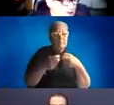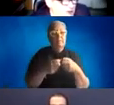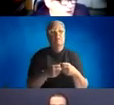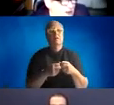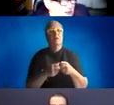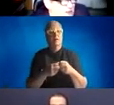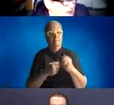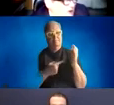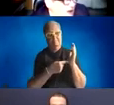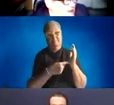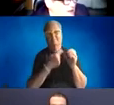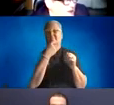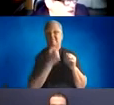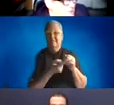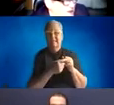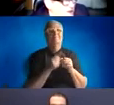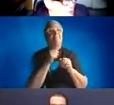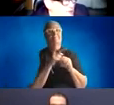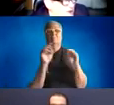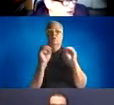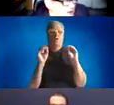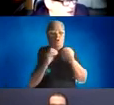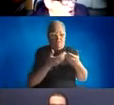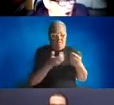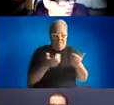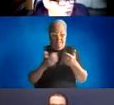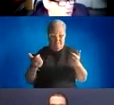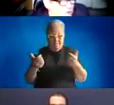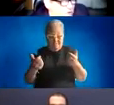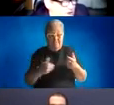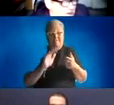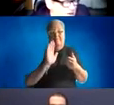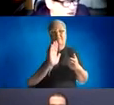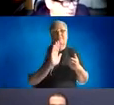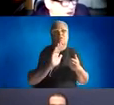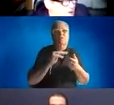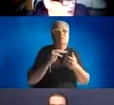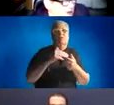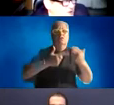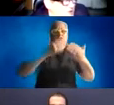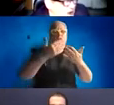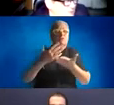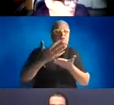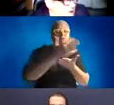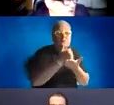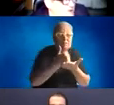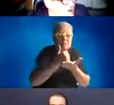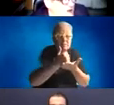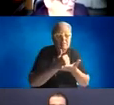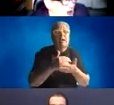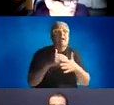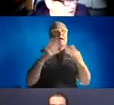of national data disaggregated by disability at all stages of the criminal justice system, including data on the number of